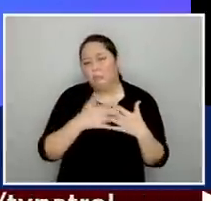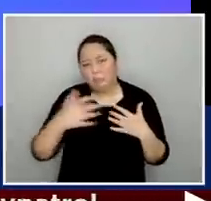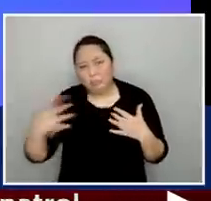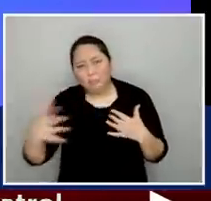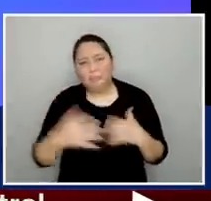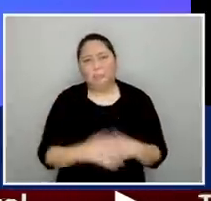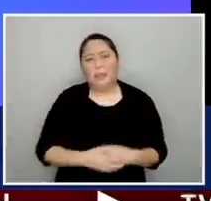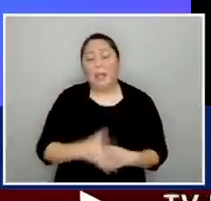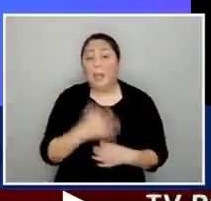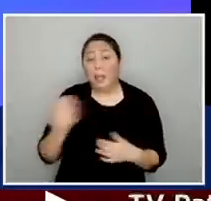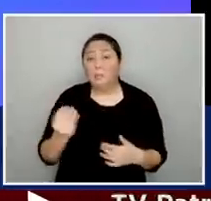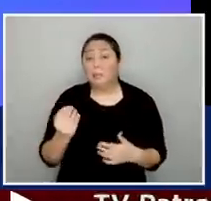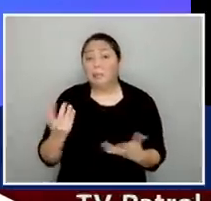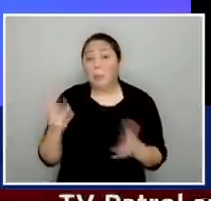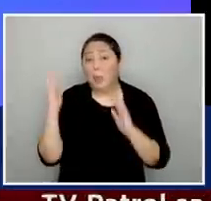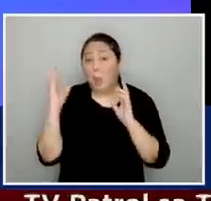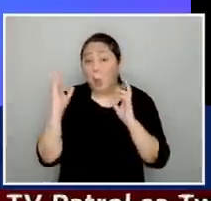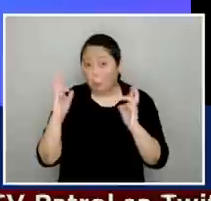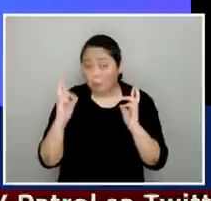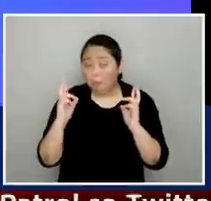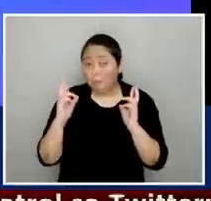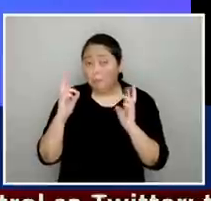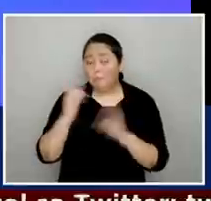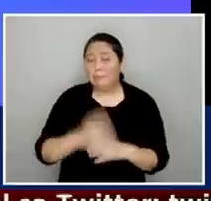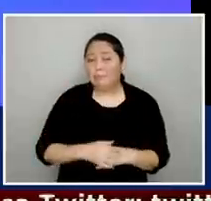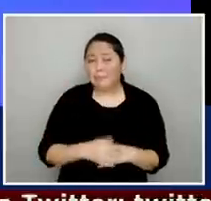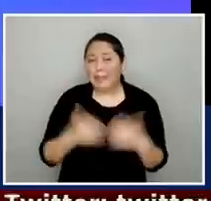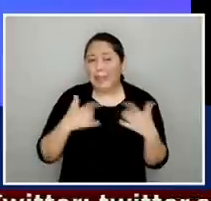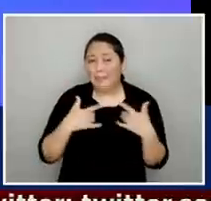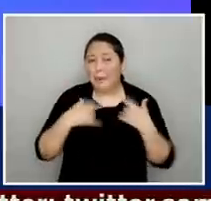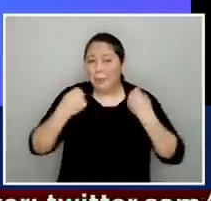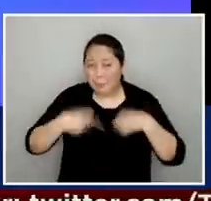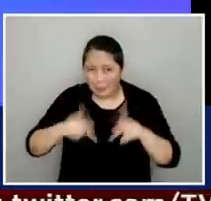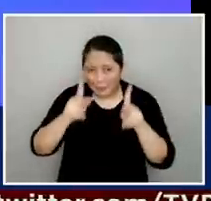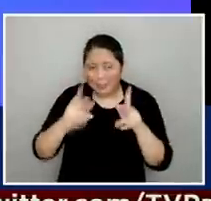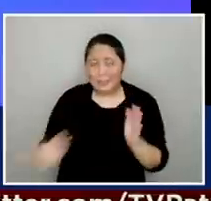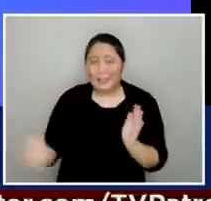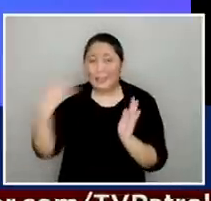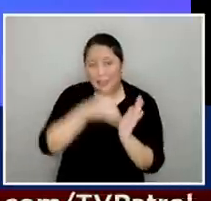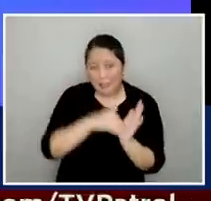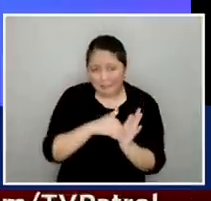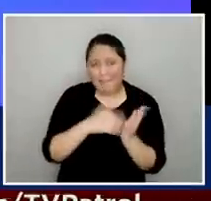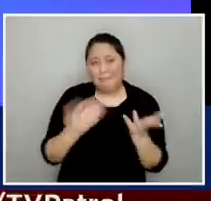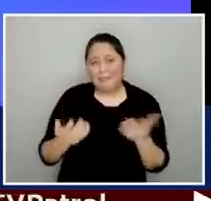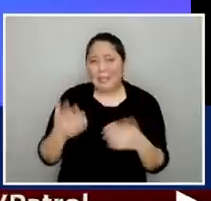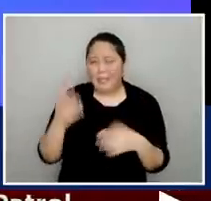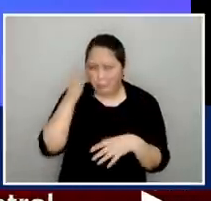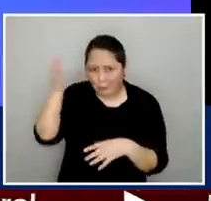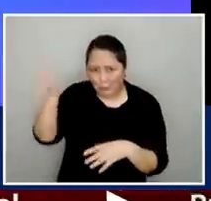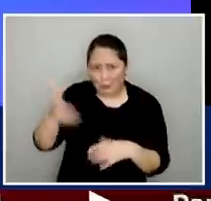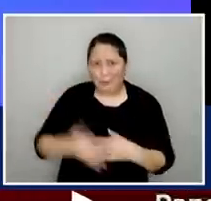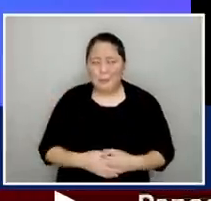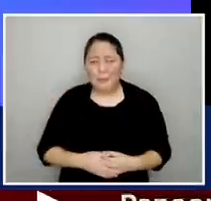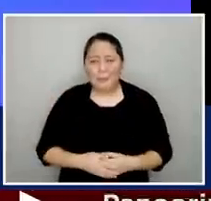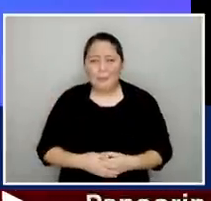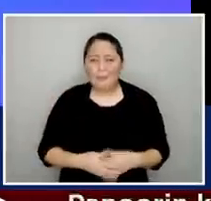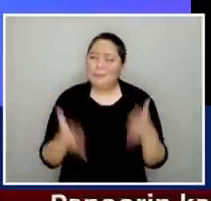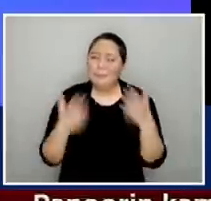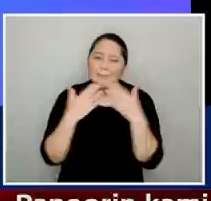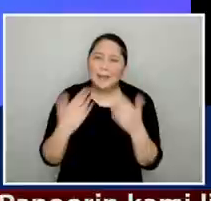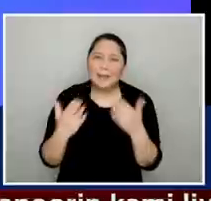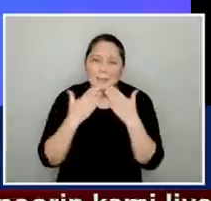the possibility of this type of an opportunity again moving forward. Maraming